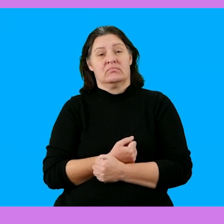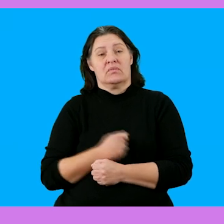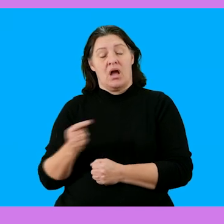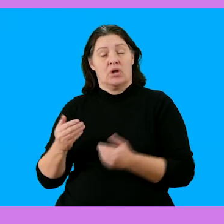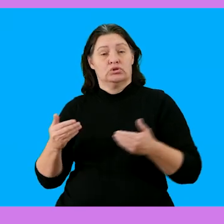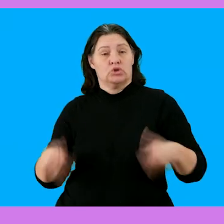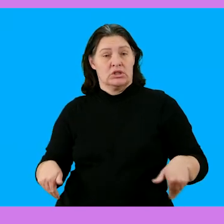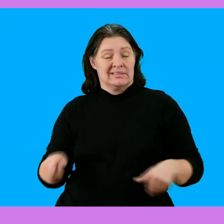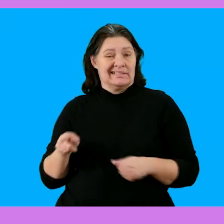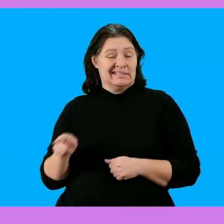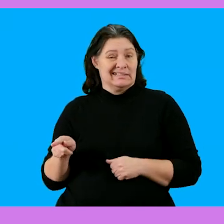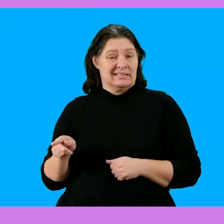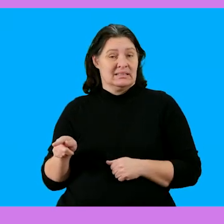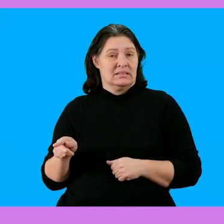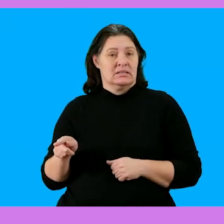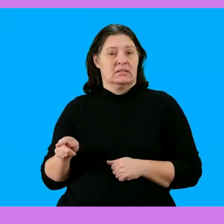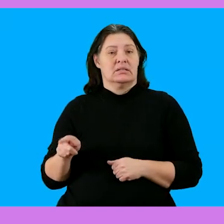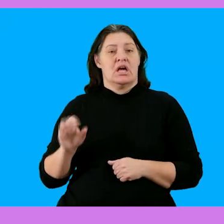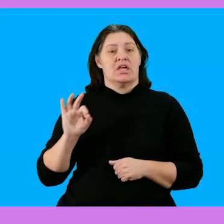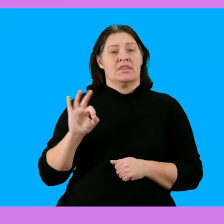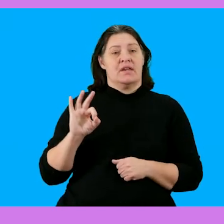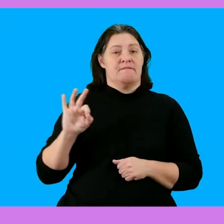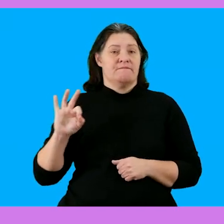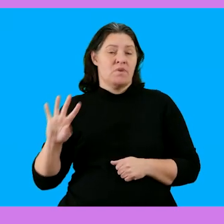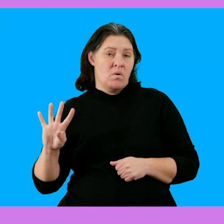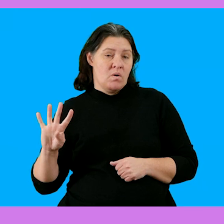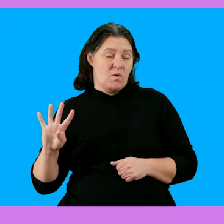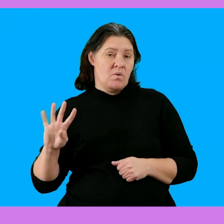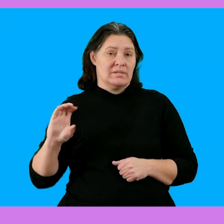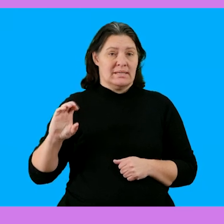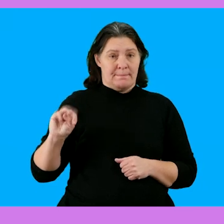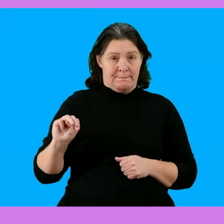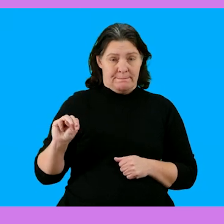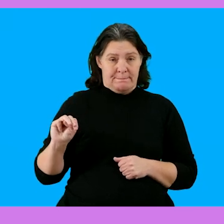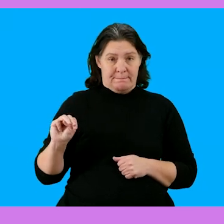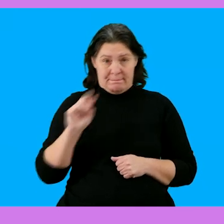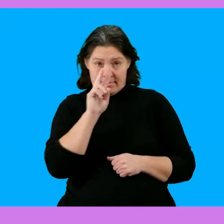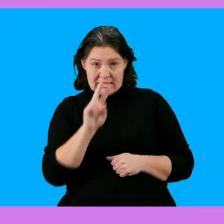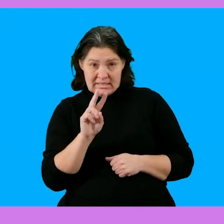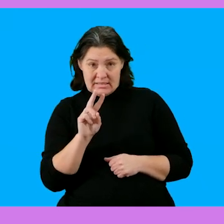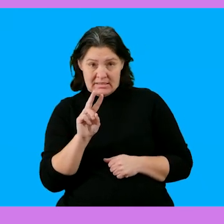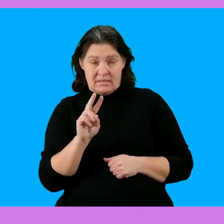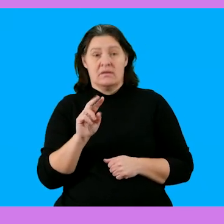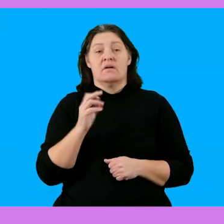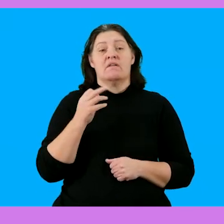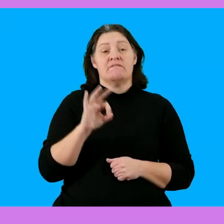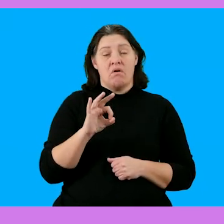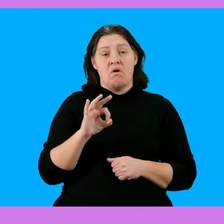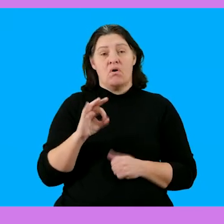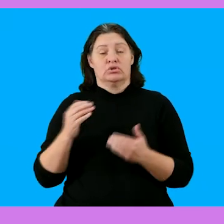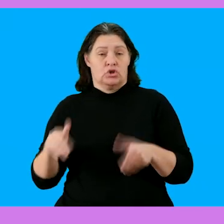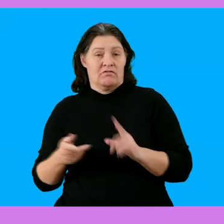the length of the shorts here is 34 centimeters. Can you see? So that's for